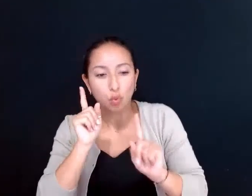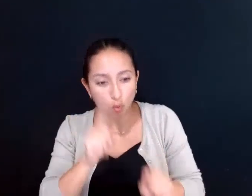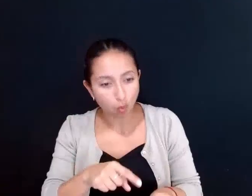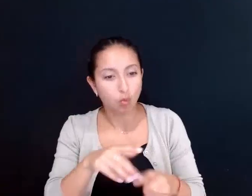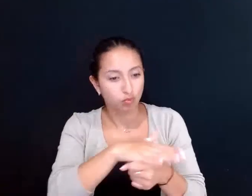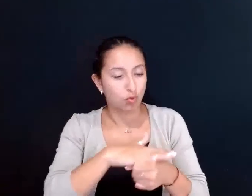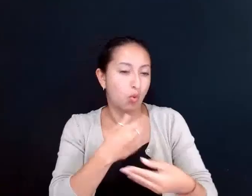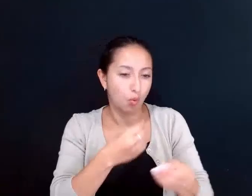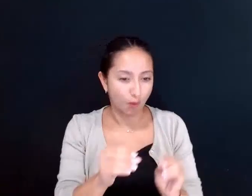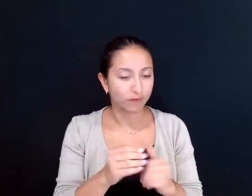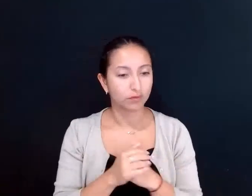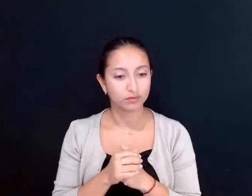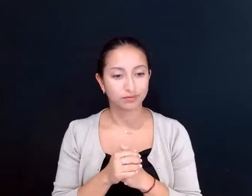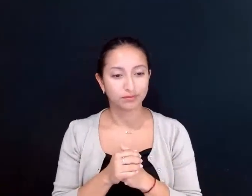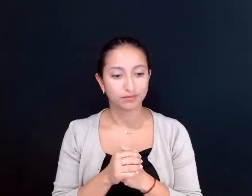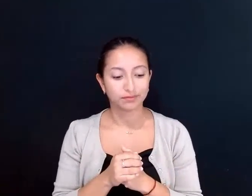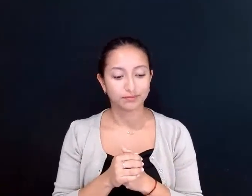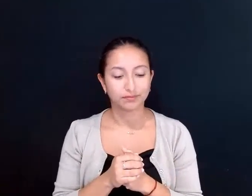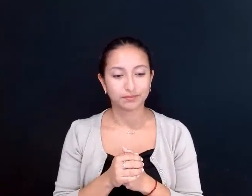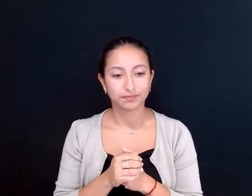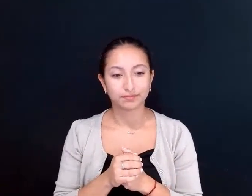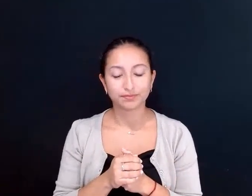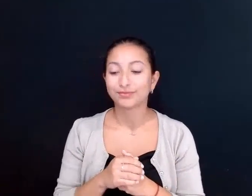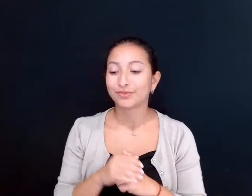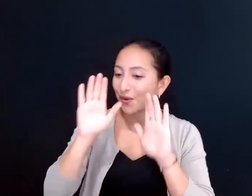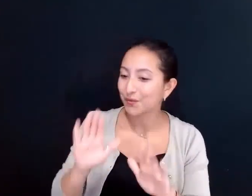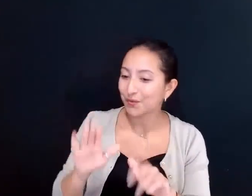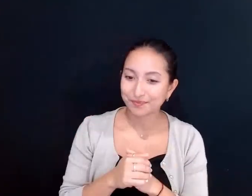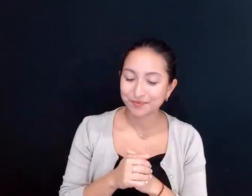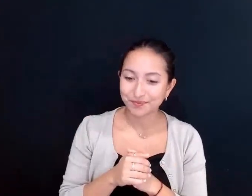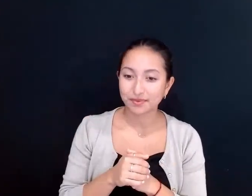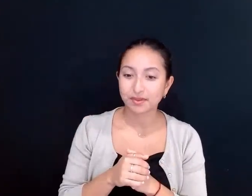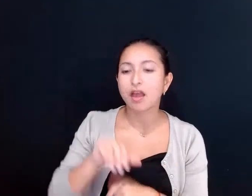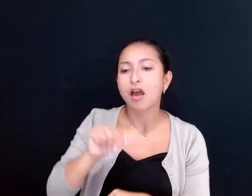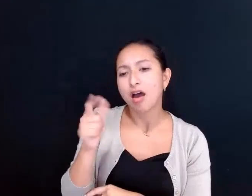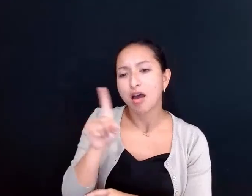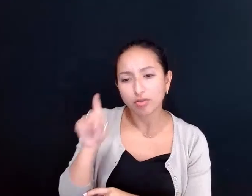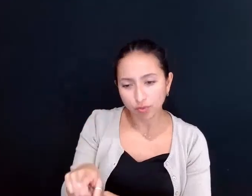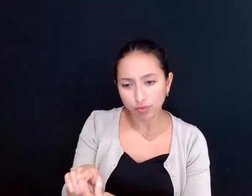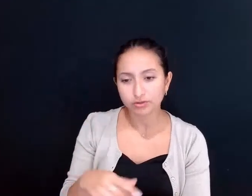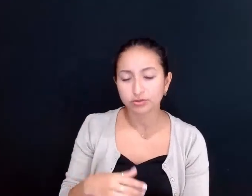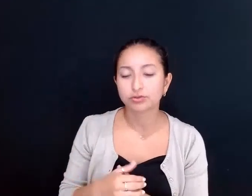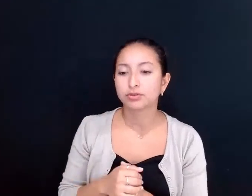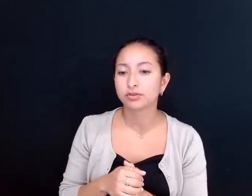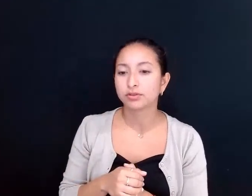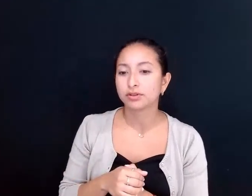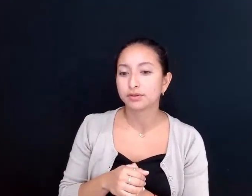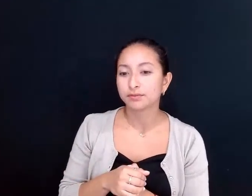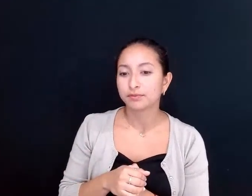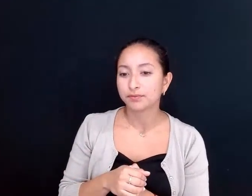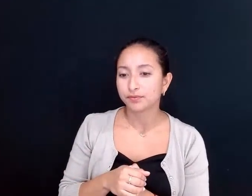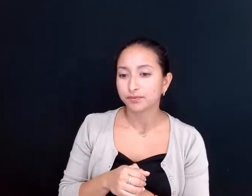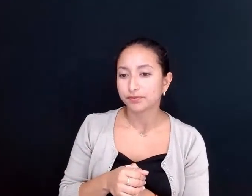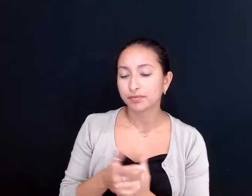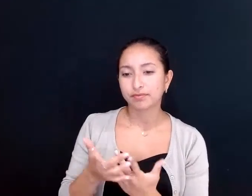the local field office. That's great. Here's another question I see that we Mhm. get quite a bit is, how